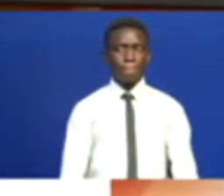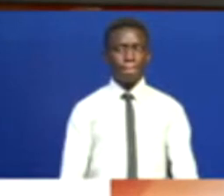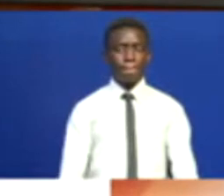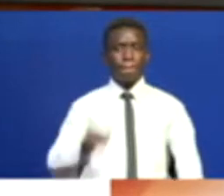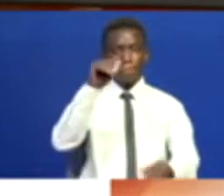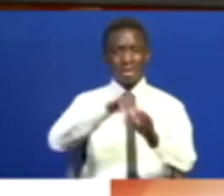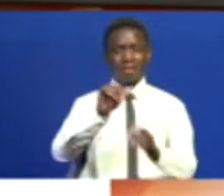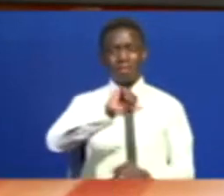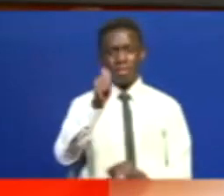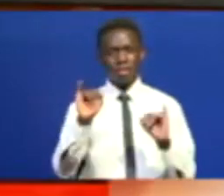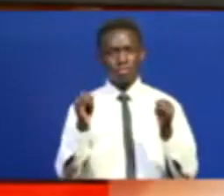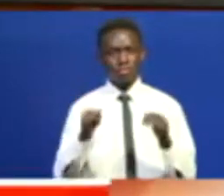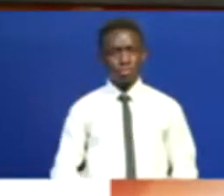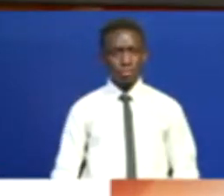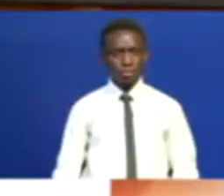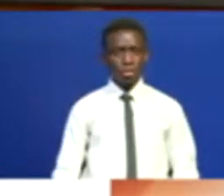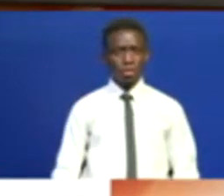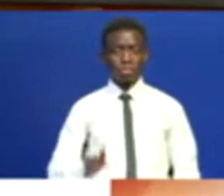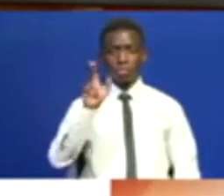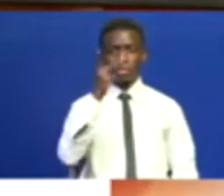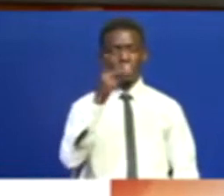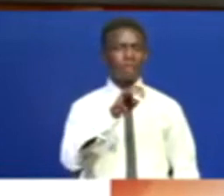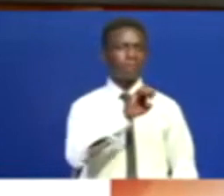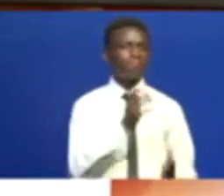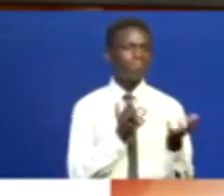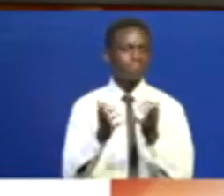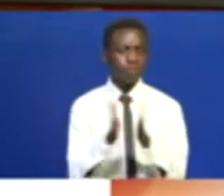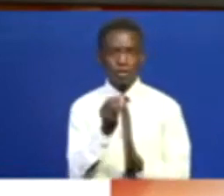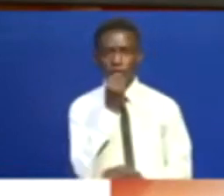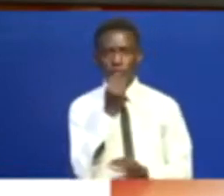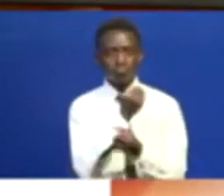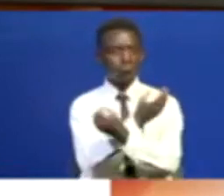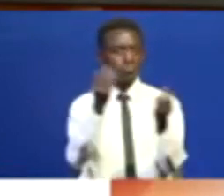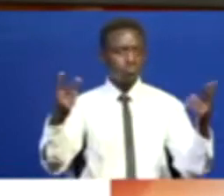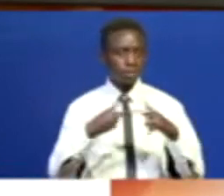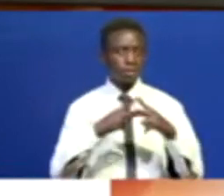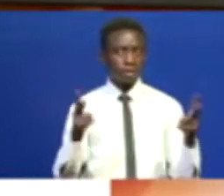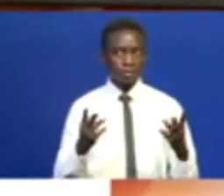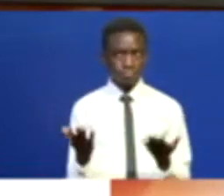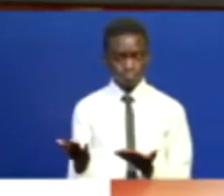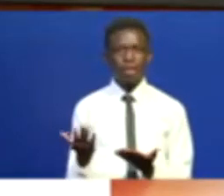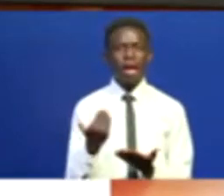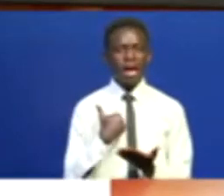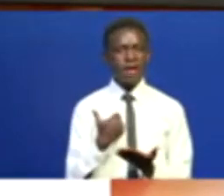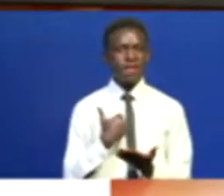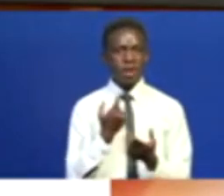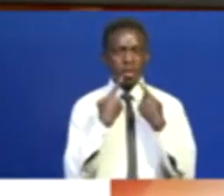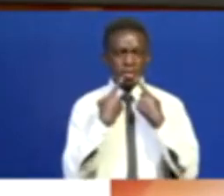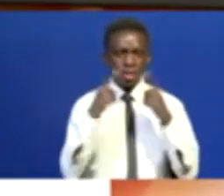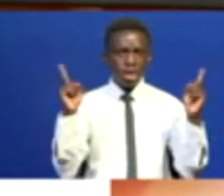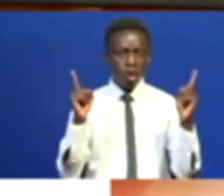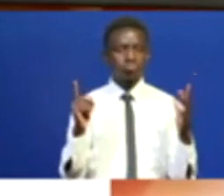In other news, Kenyan e-commerce and food distribution startup Twiga Foods has announced a fresh round of